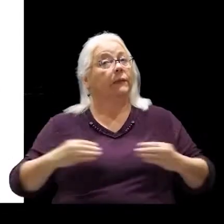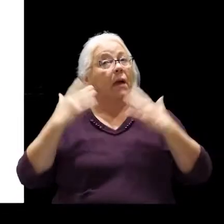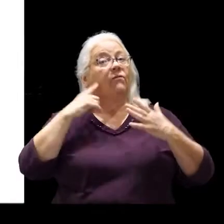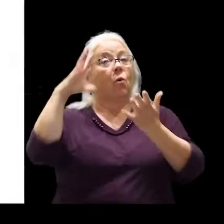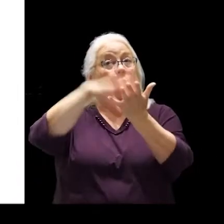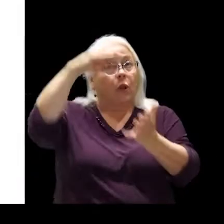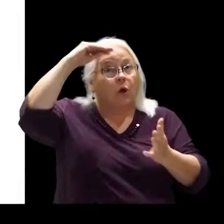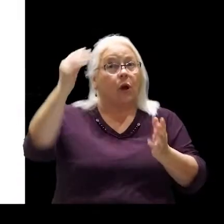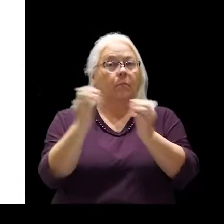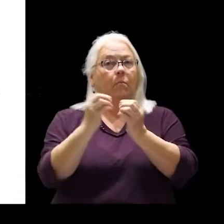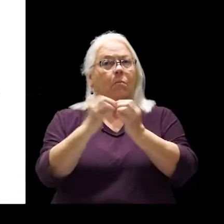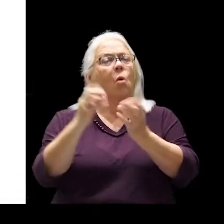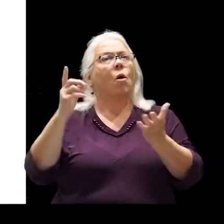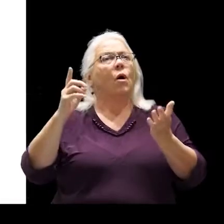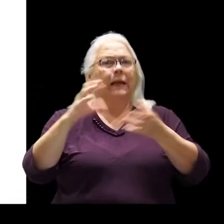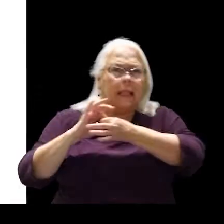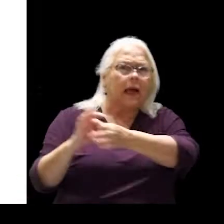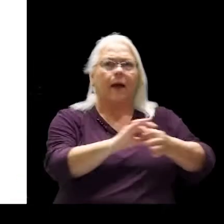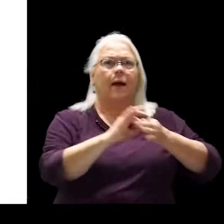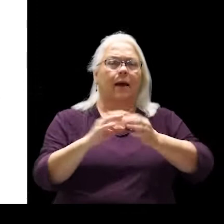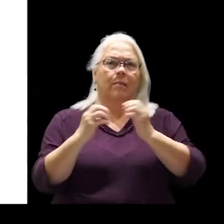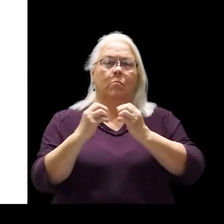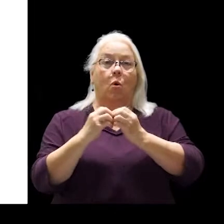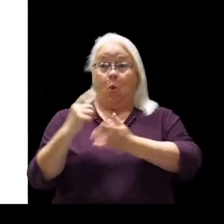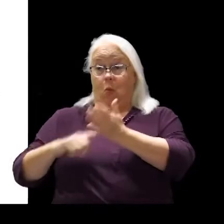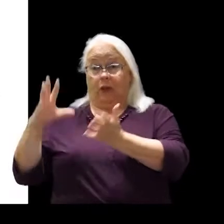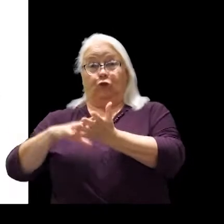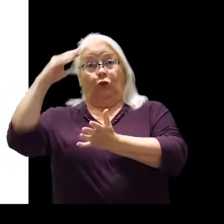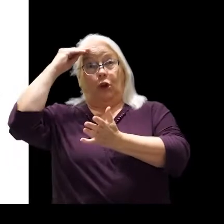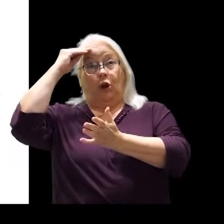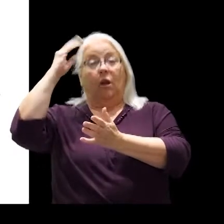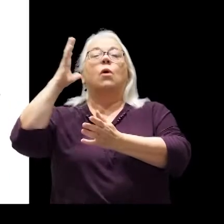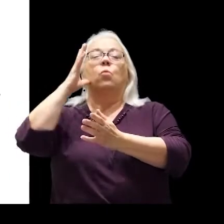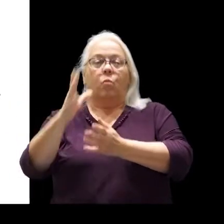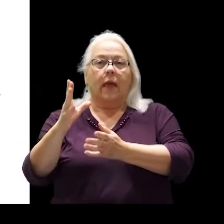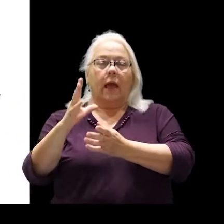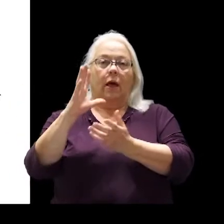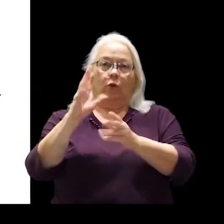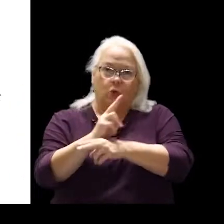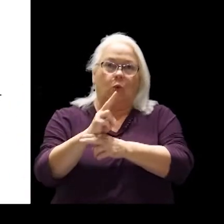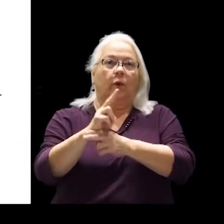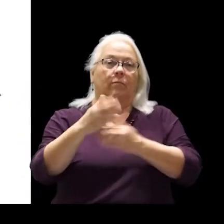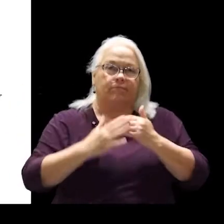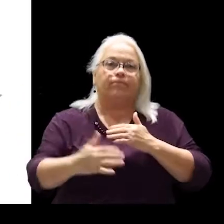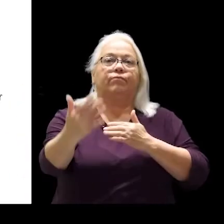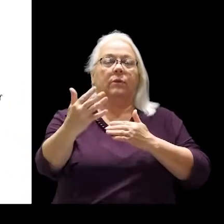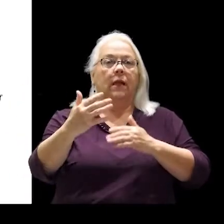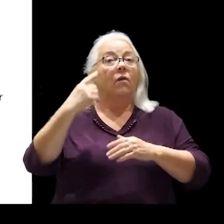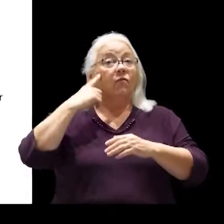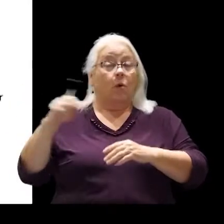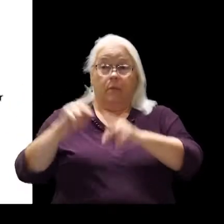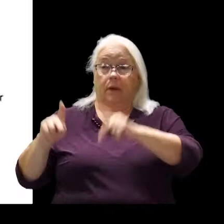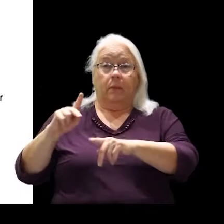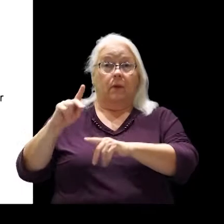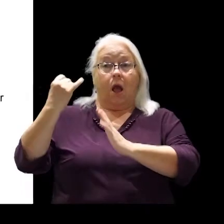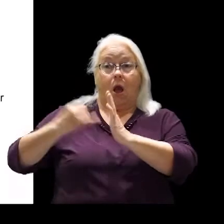inclusion. Overall, Heart Center hopes that this video will inspire you to learn more, collaborate more, and start incorporating